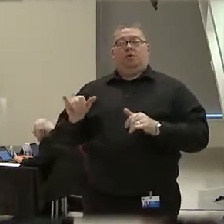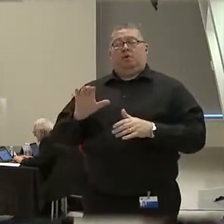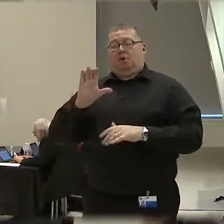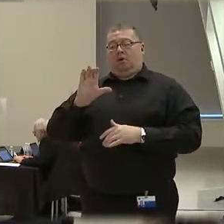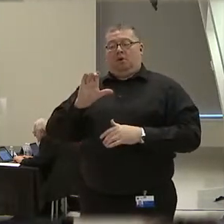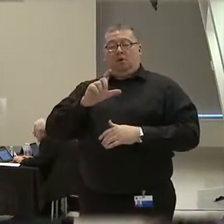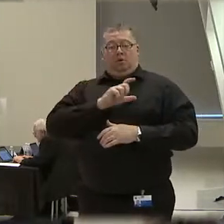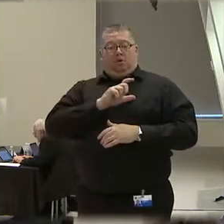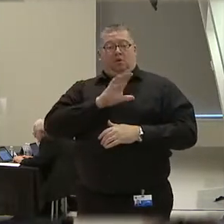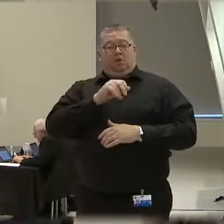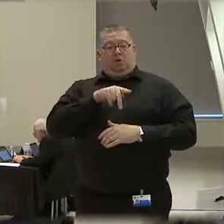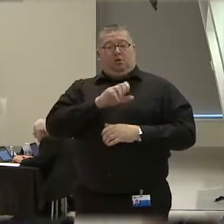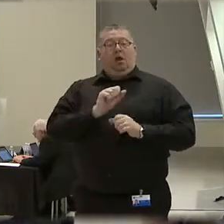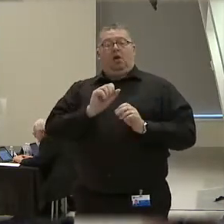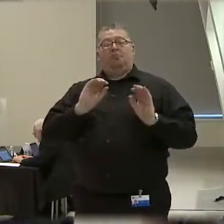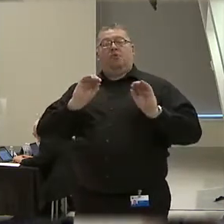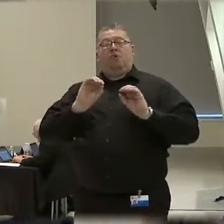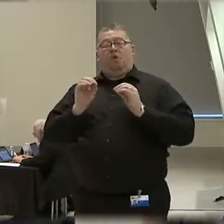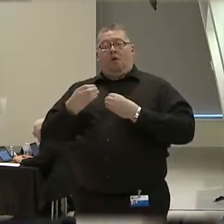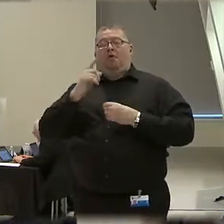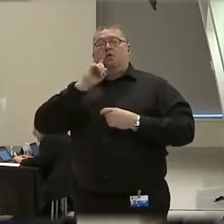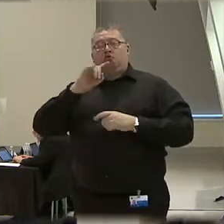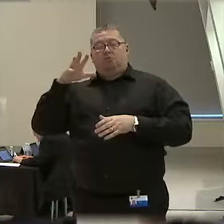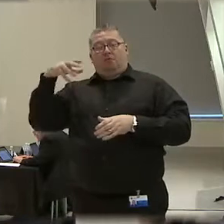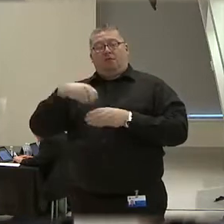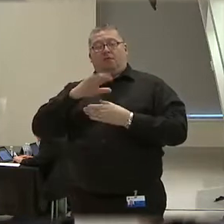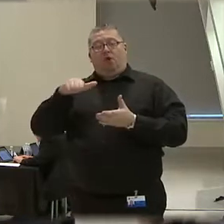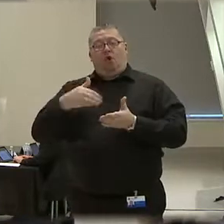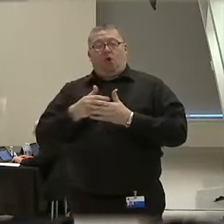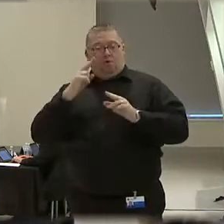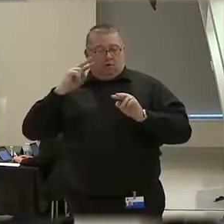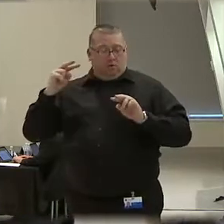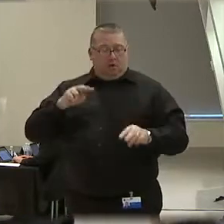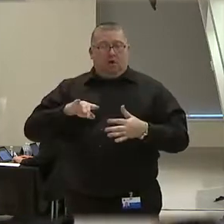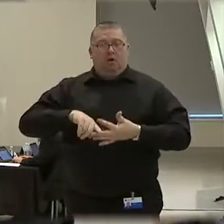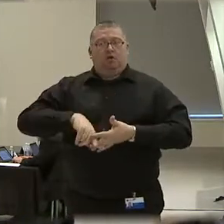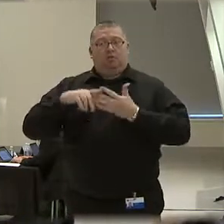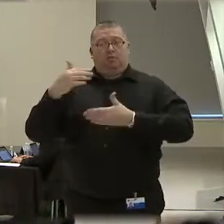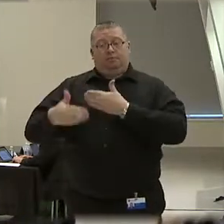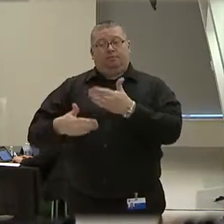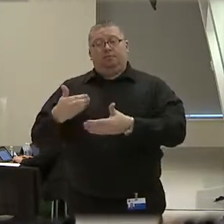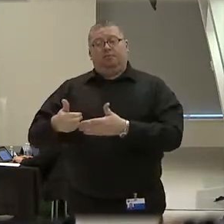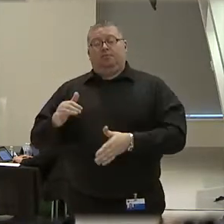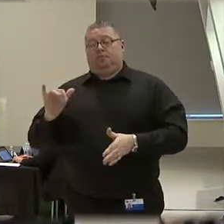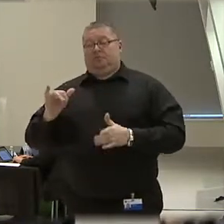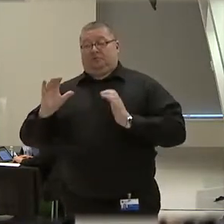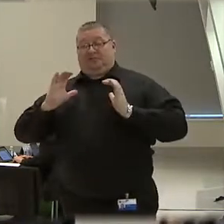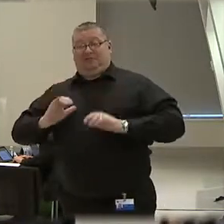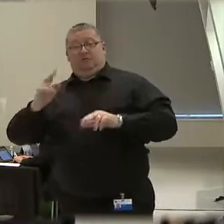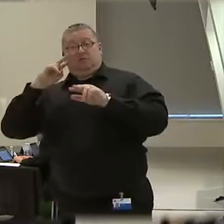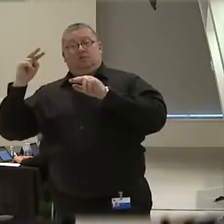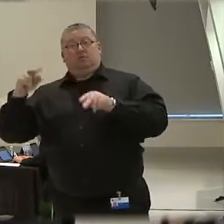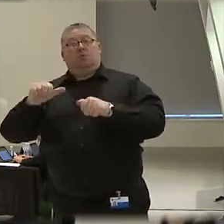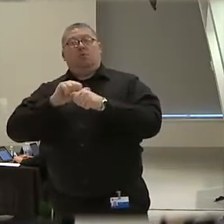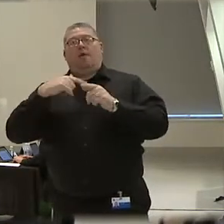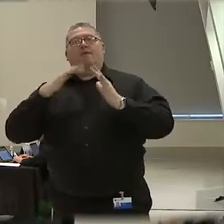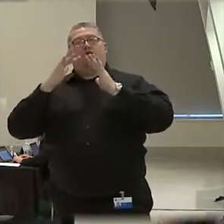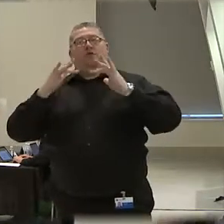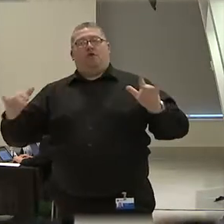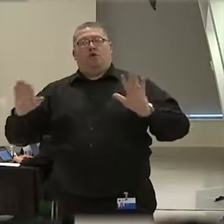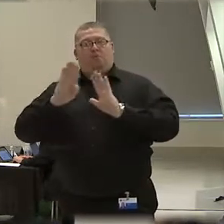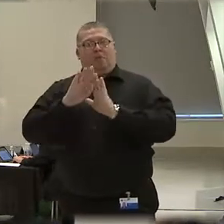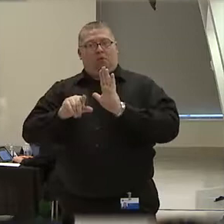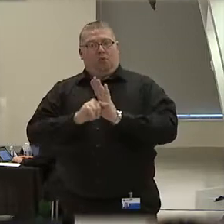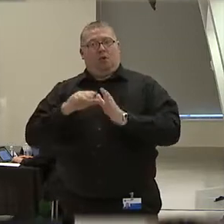the COPS office should involve civilian oversight in all of its collaborative reform initiatives. Civilian oversight practitioners are from diverse backgrounds